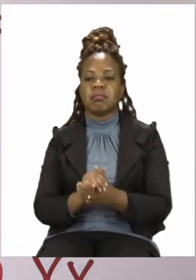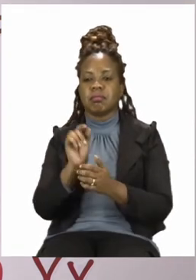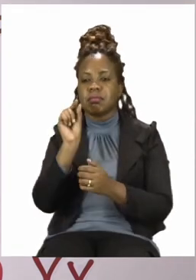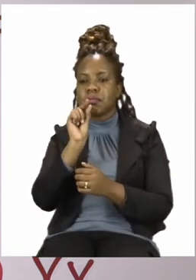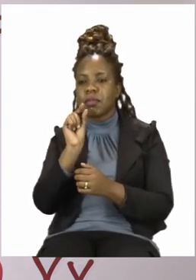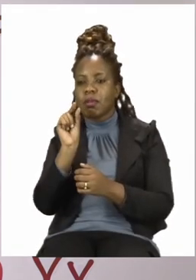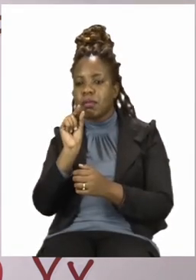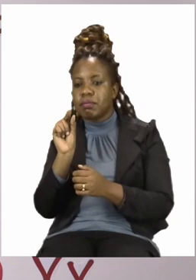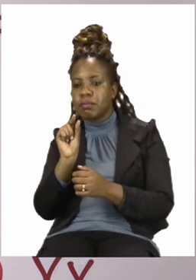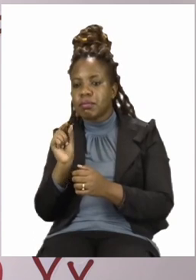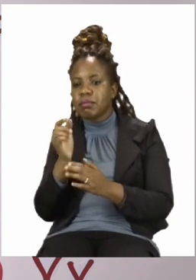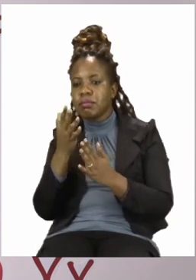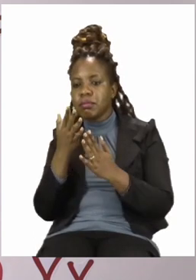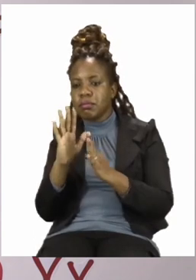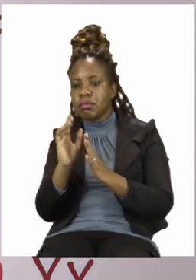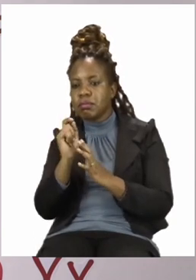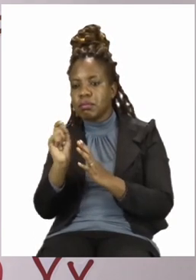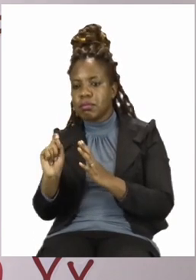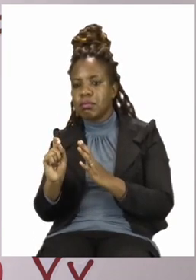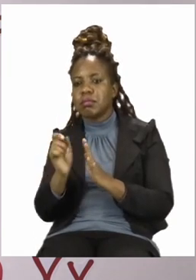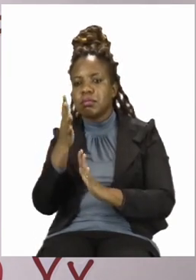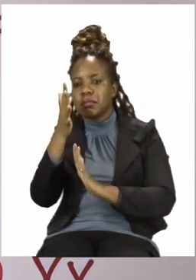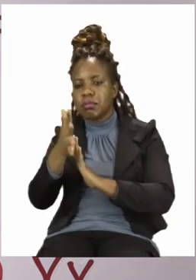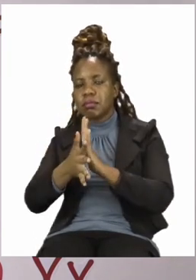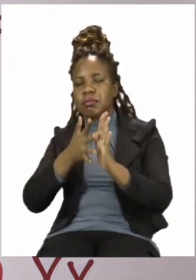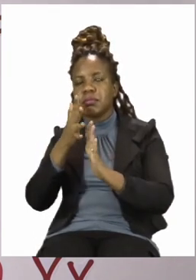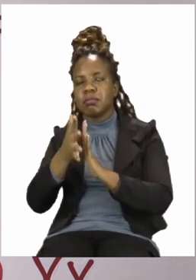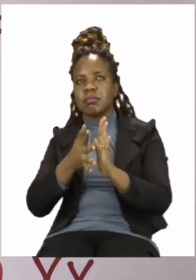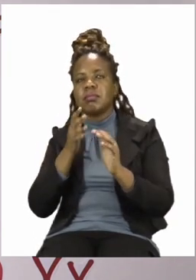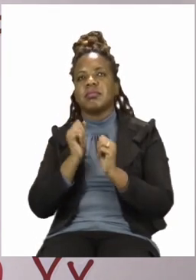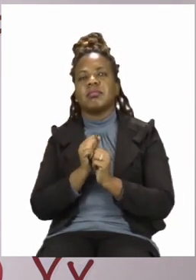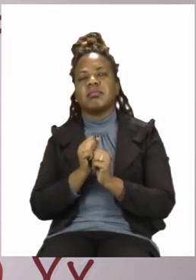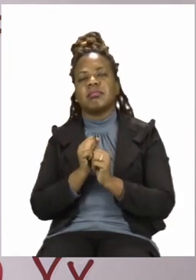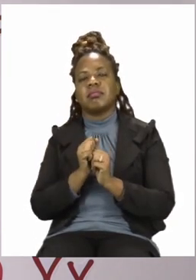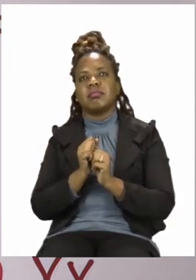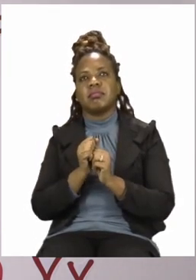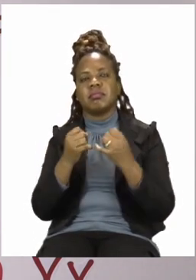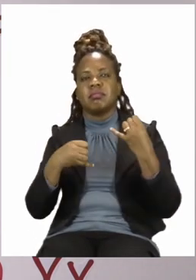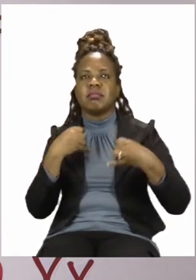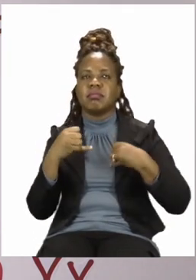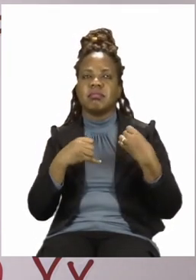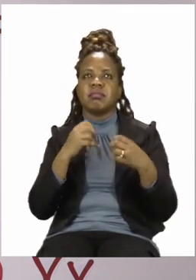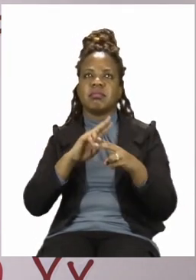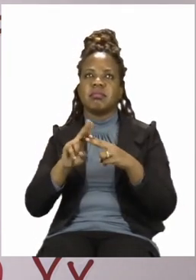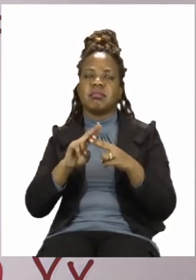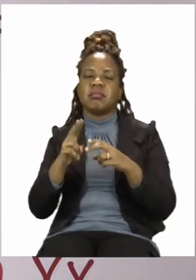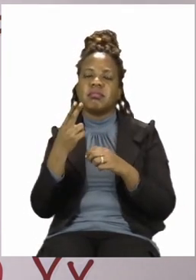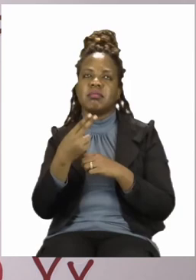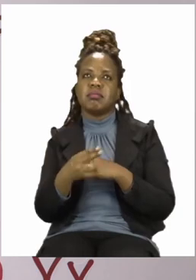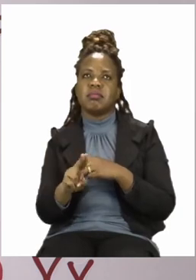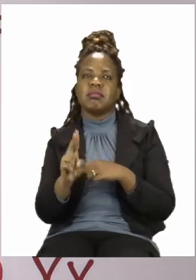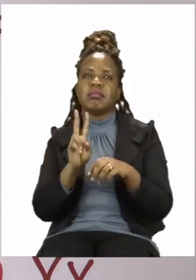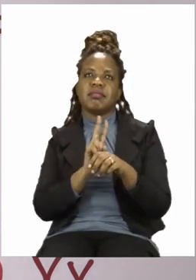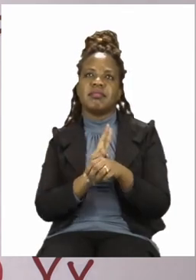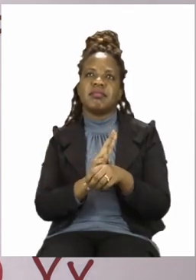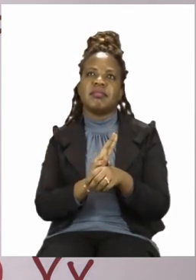they are correct. Have fun. Take your time, and I'll see you soon after the advert break.